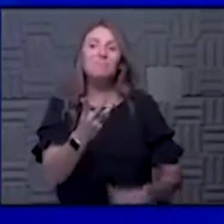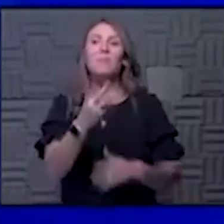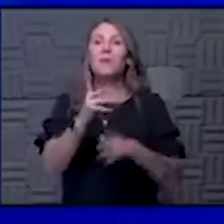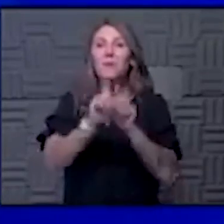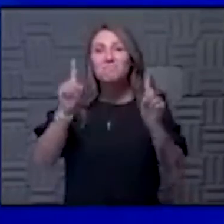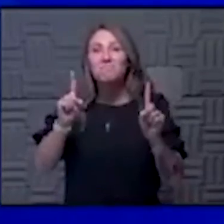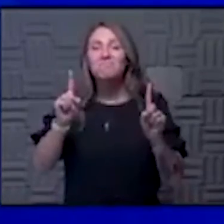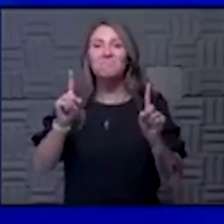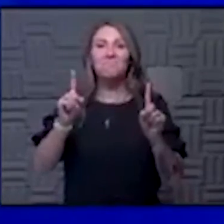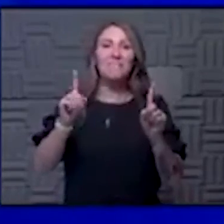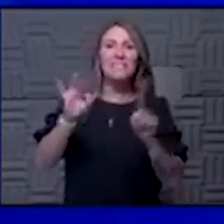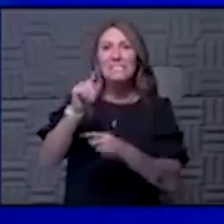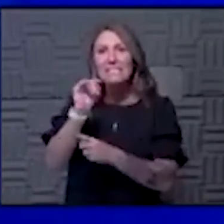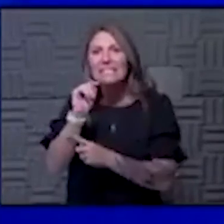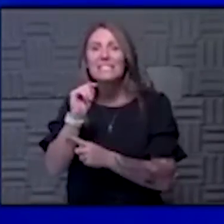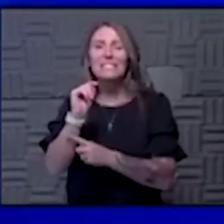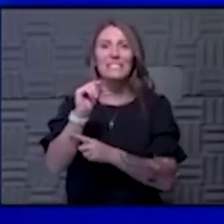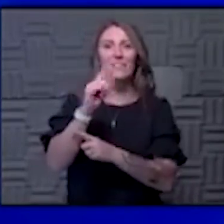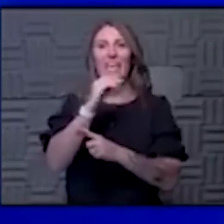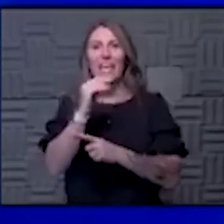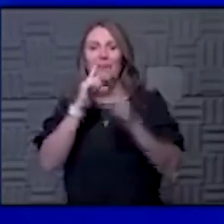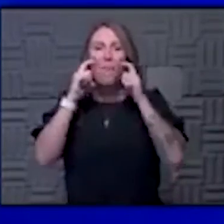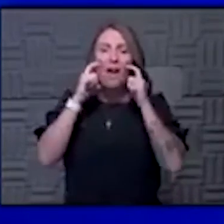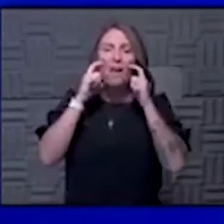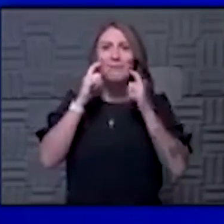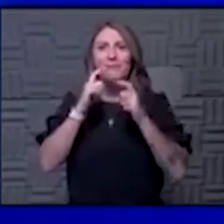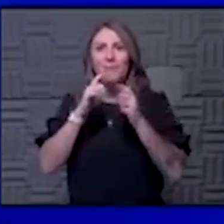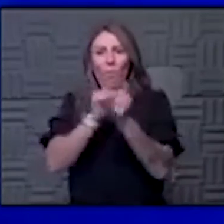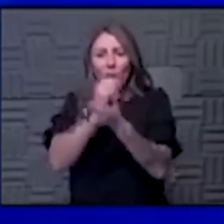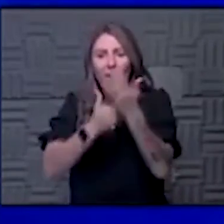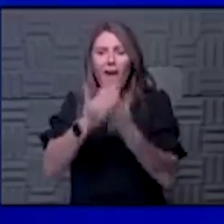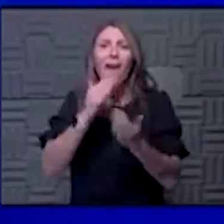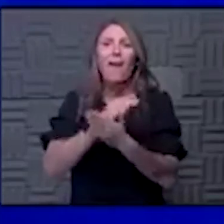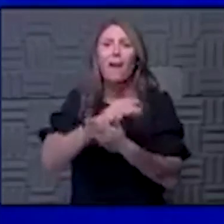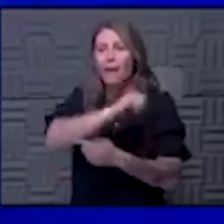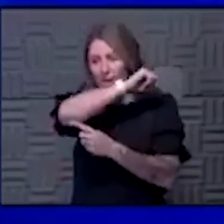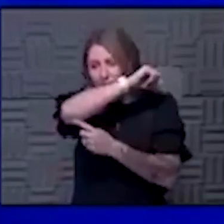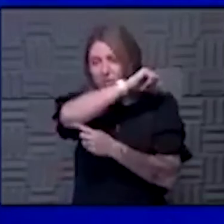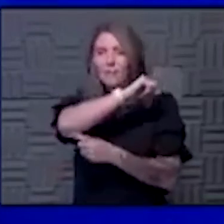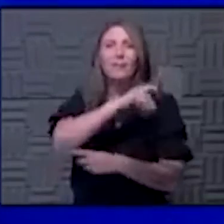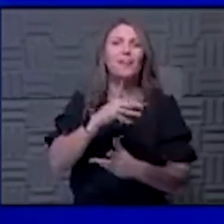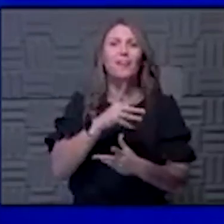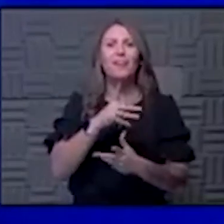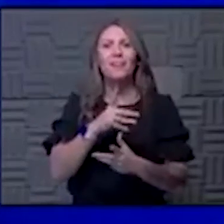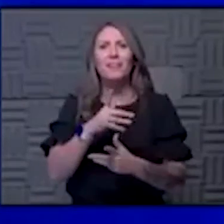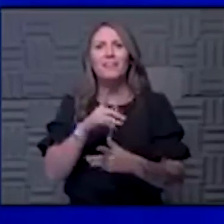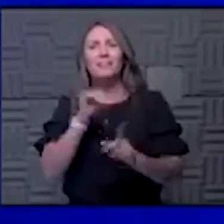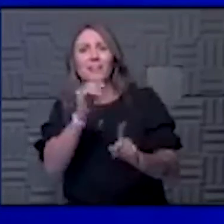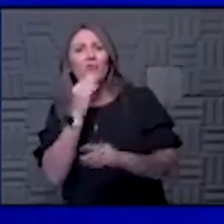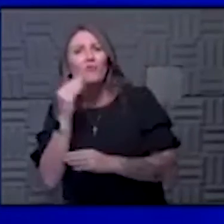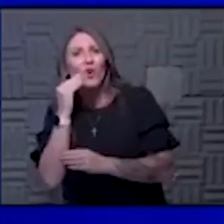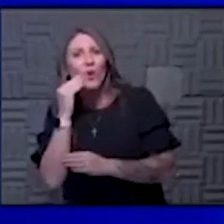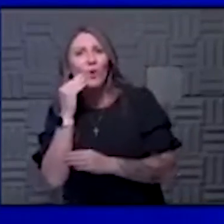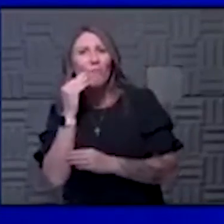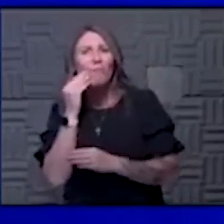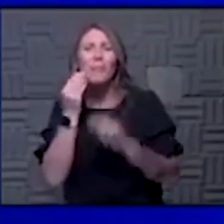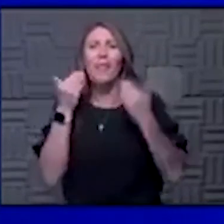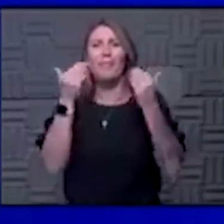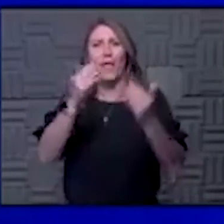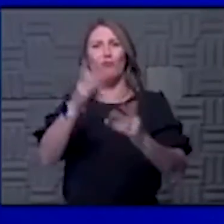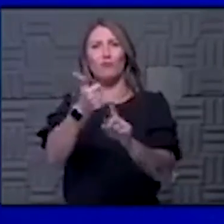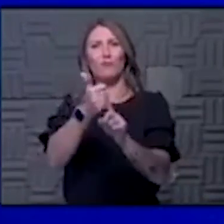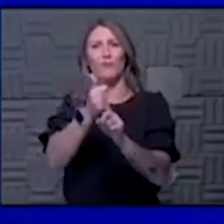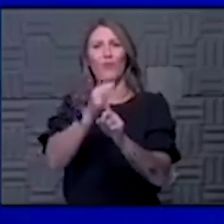elbow, stay home if you're sick. Take care of yourself. Give yourself the grace to be a little less than you would normally